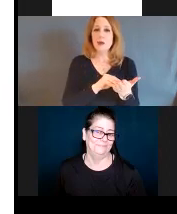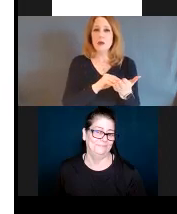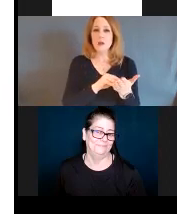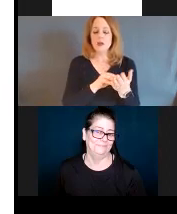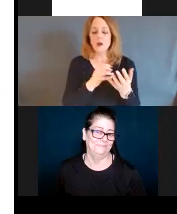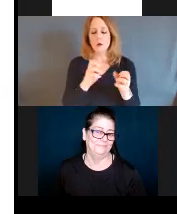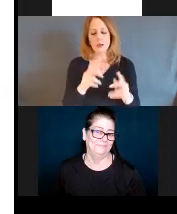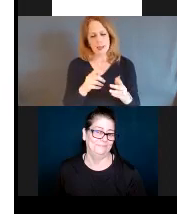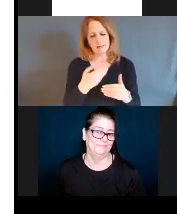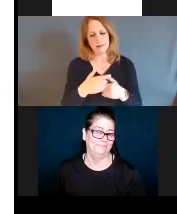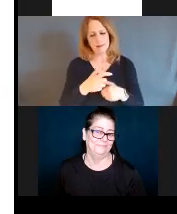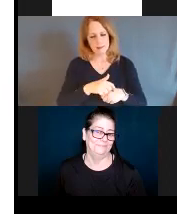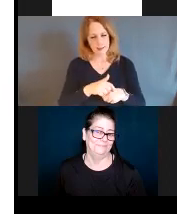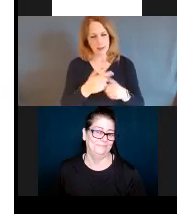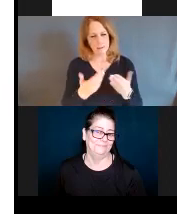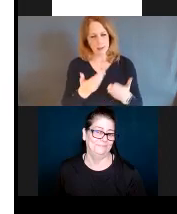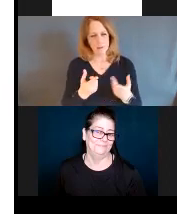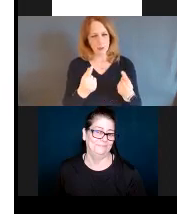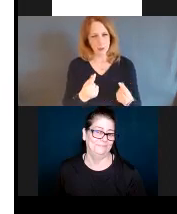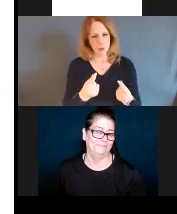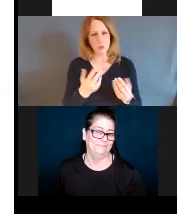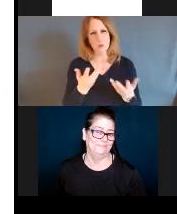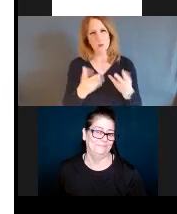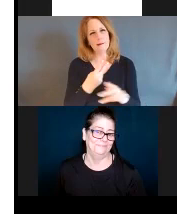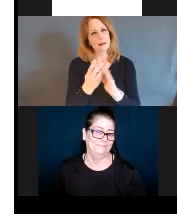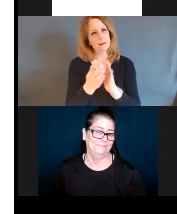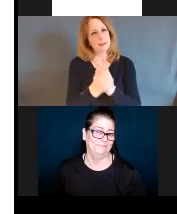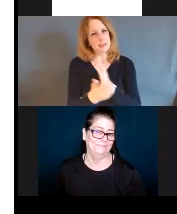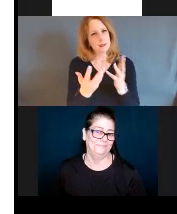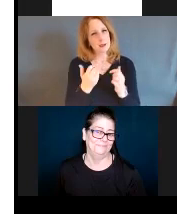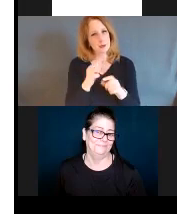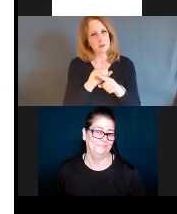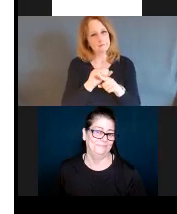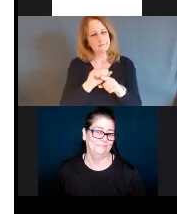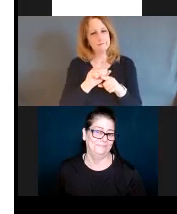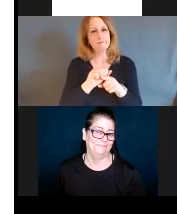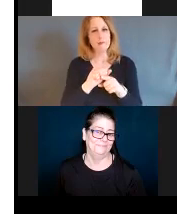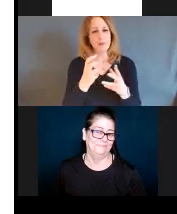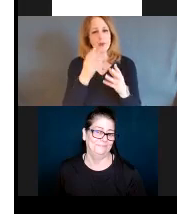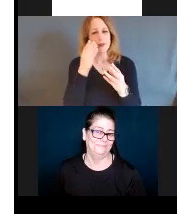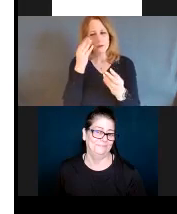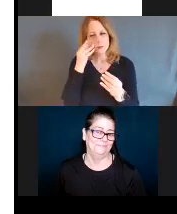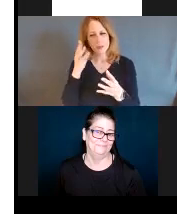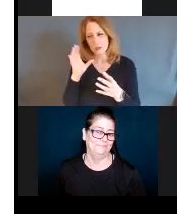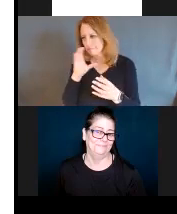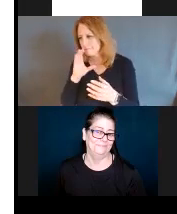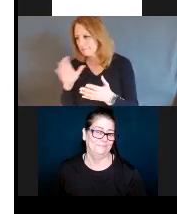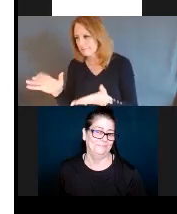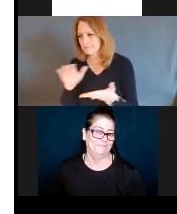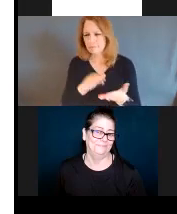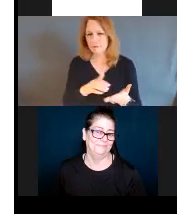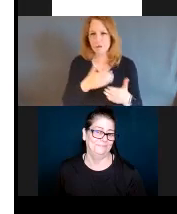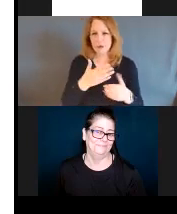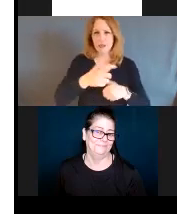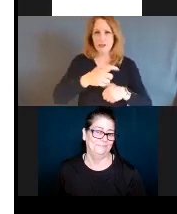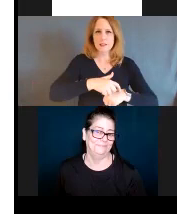it differently, some skills you want to build, some information you want to have on hand, that's fine. But put a time